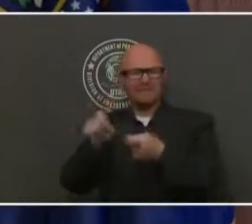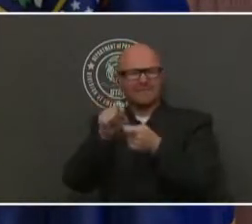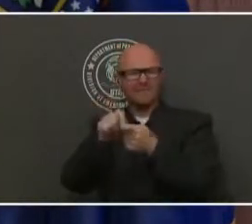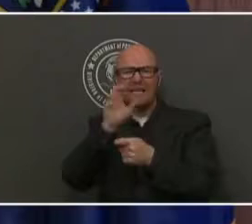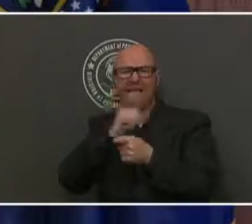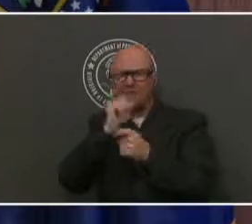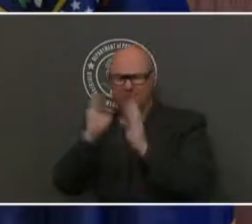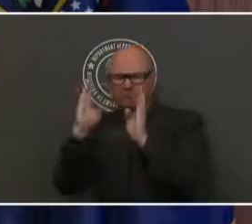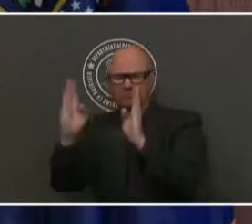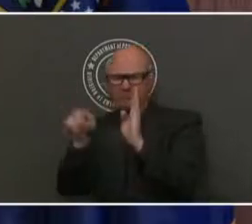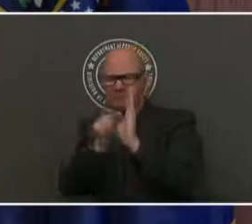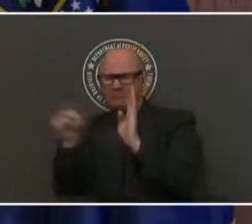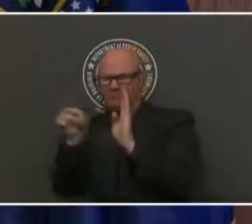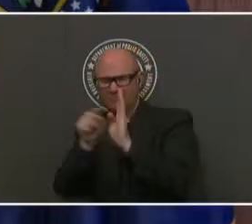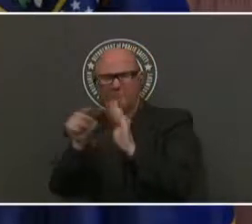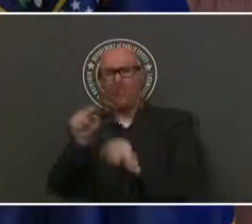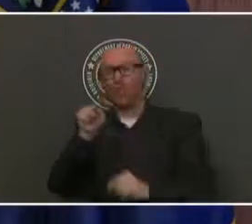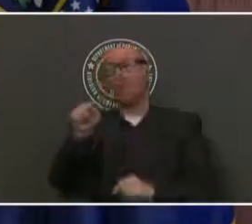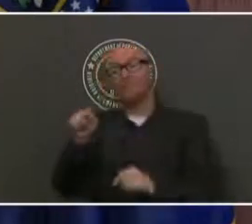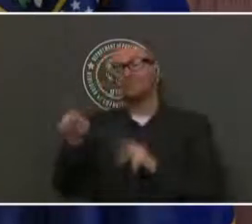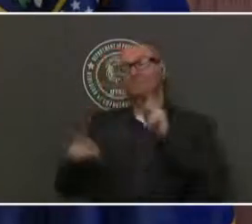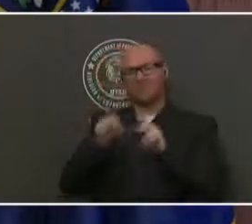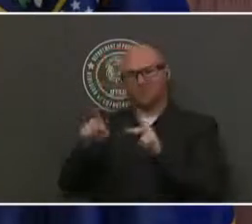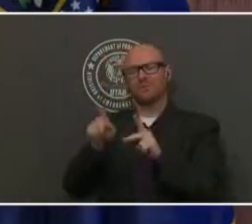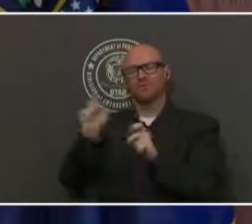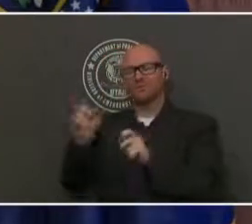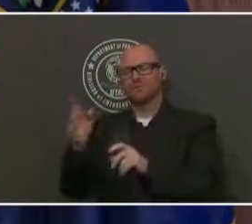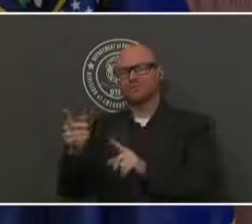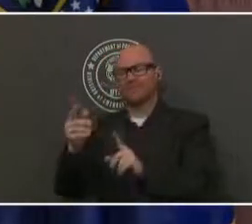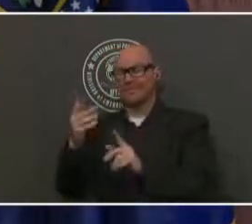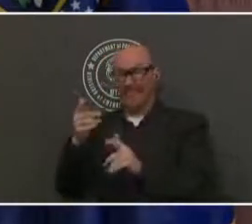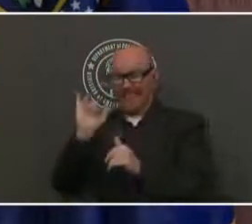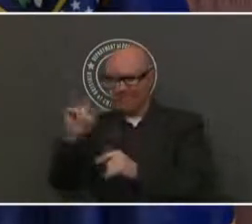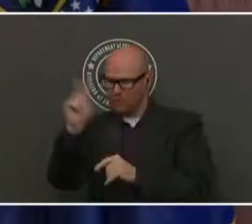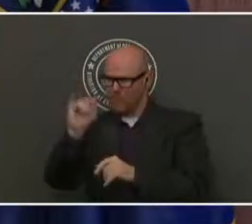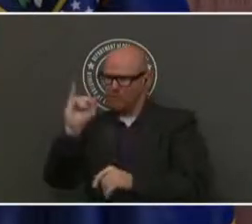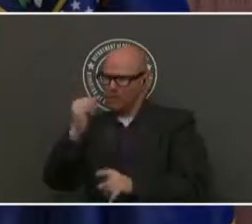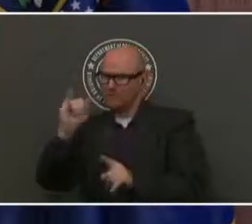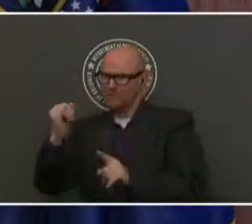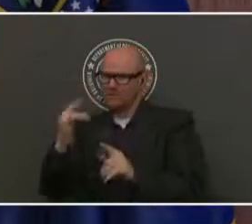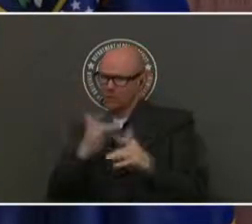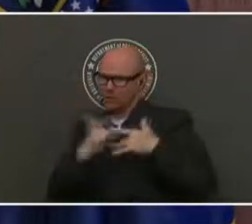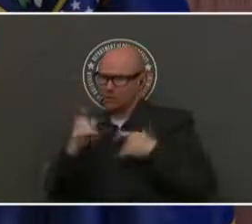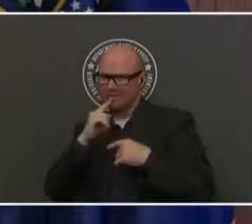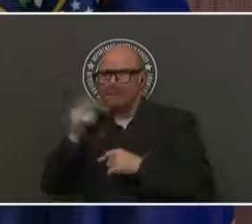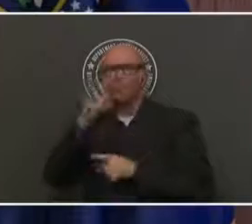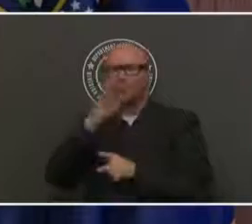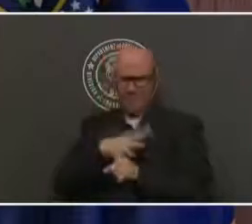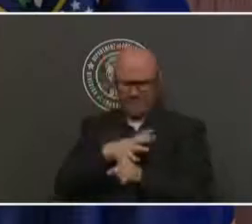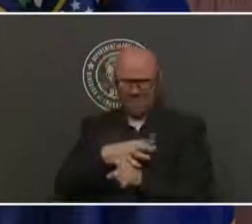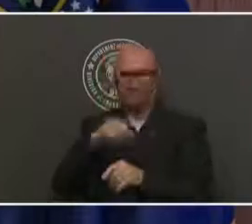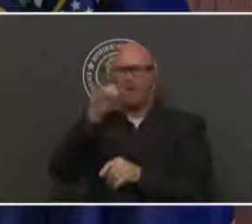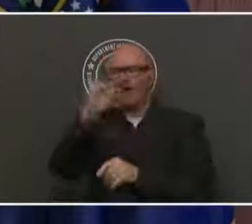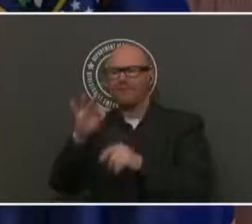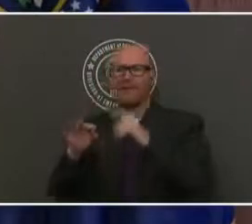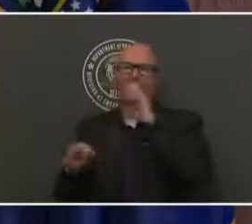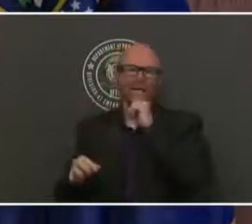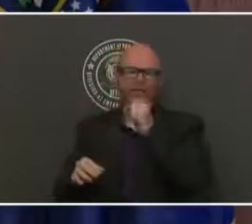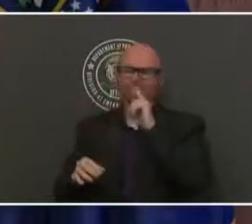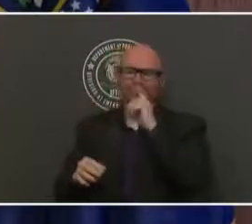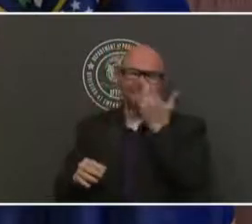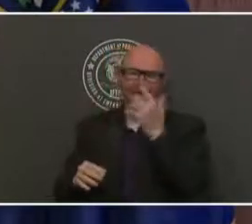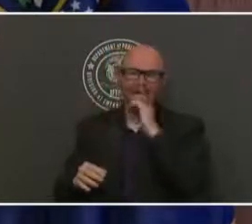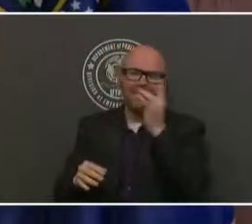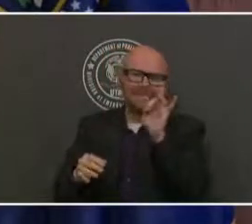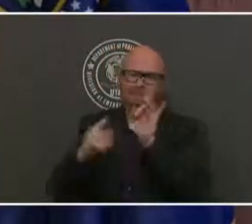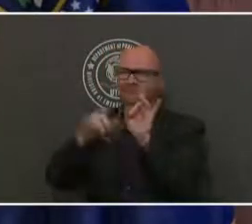and have them get the other the other vaccines and continue to use Johnson & Johnson for other things.